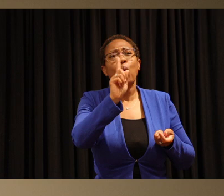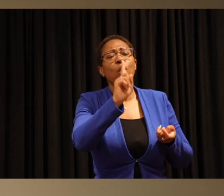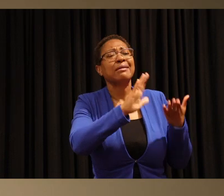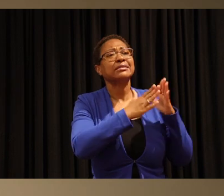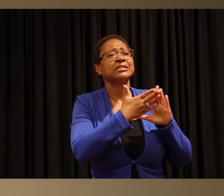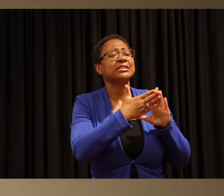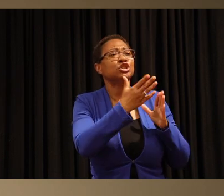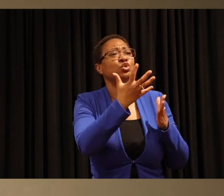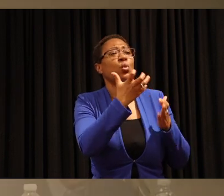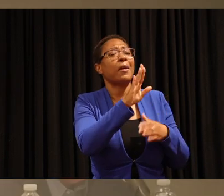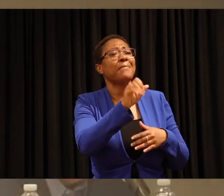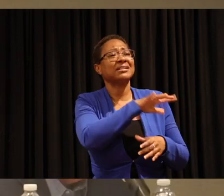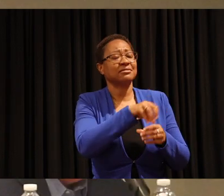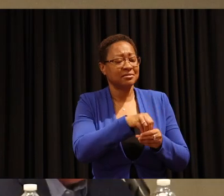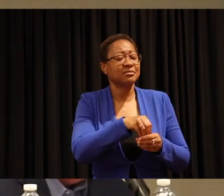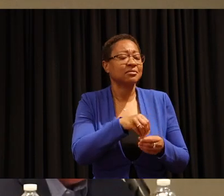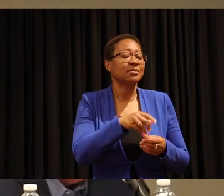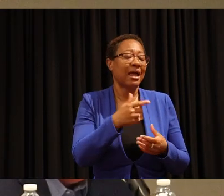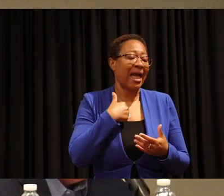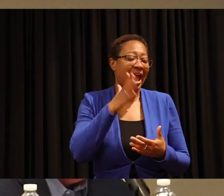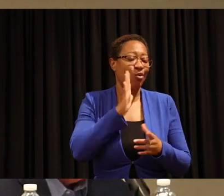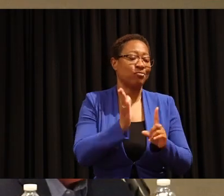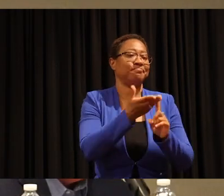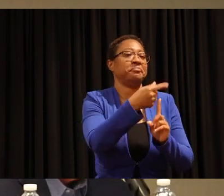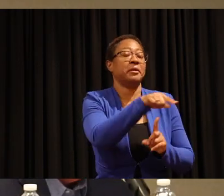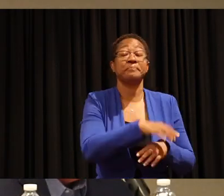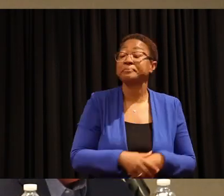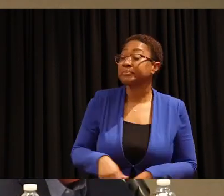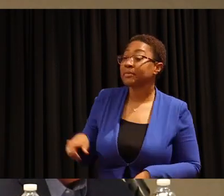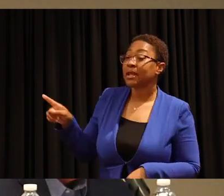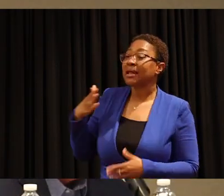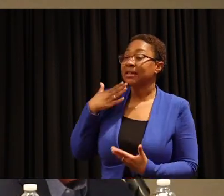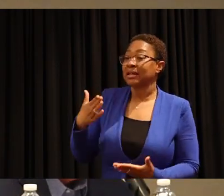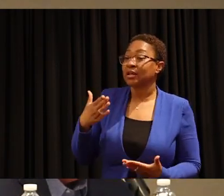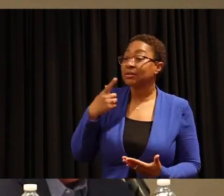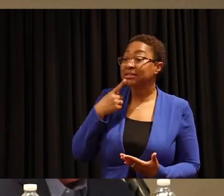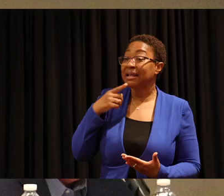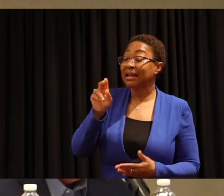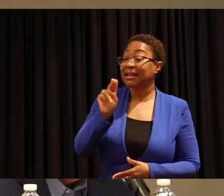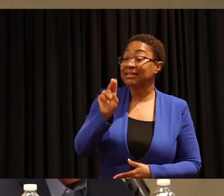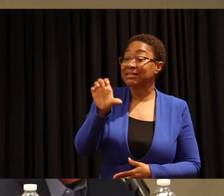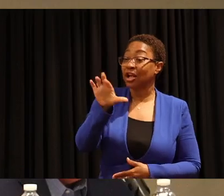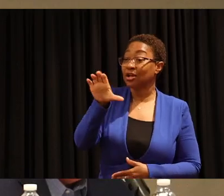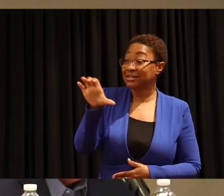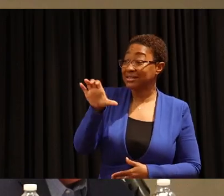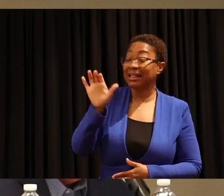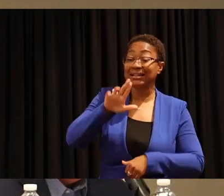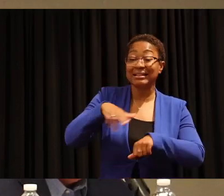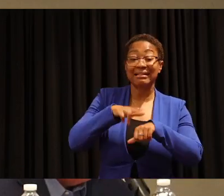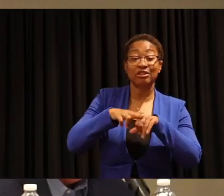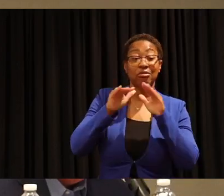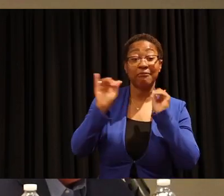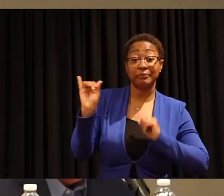a bank engaged, I'll get them engaged. Thank you. And I'll just say that at NCRC, which is at the